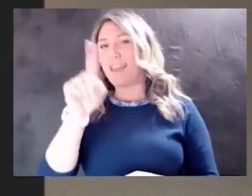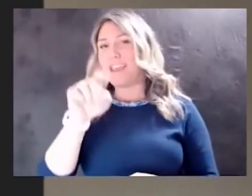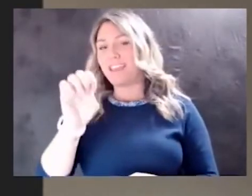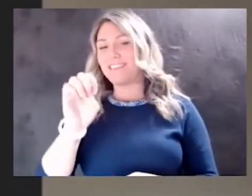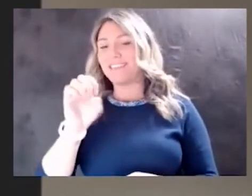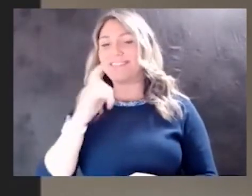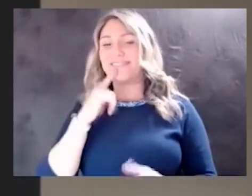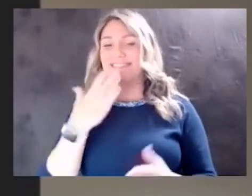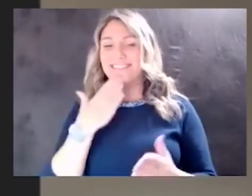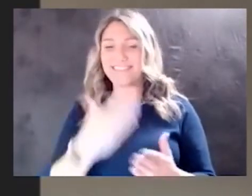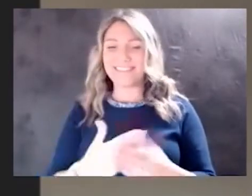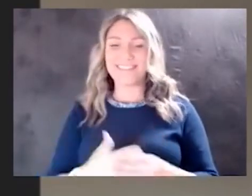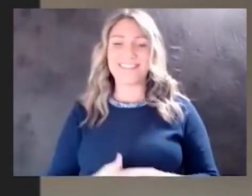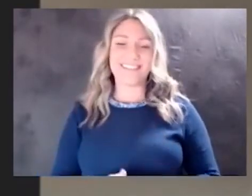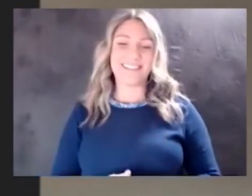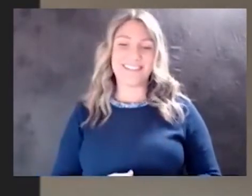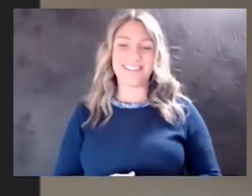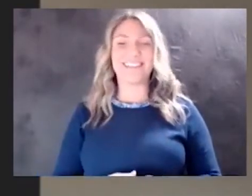He was